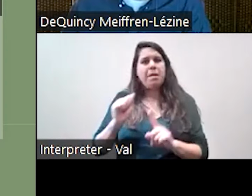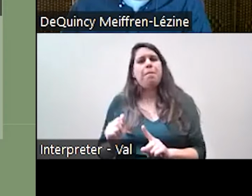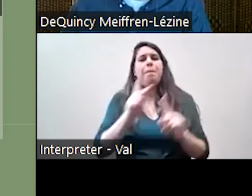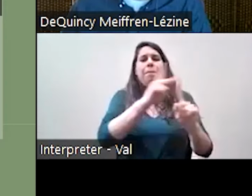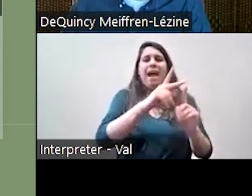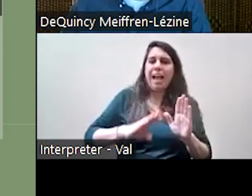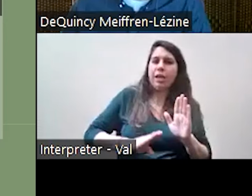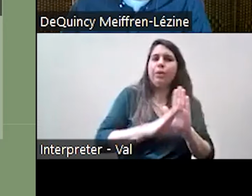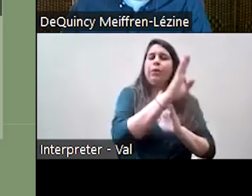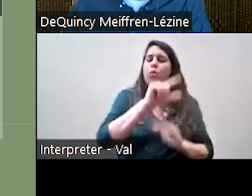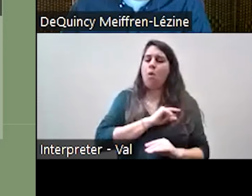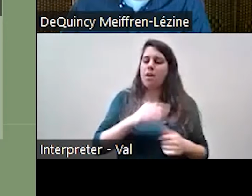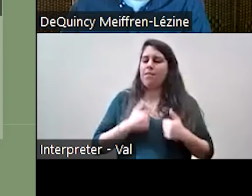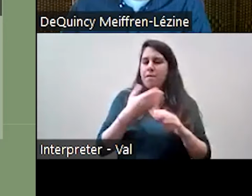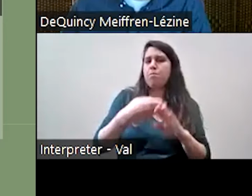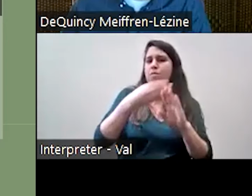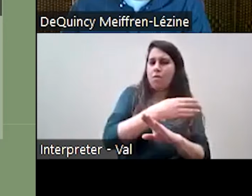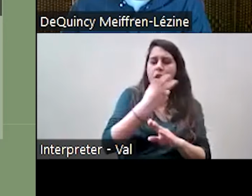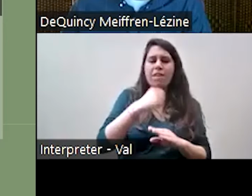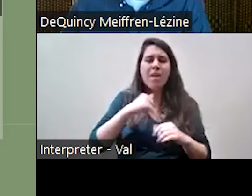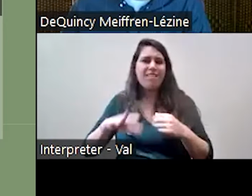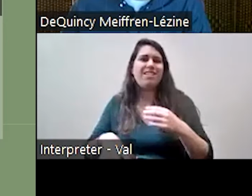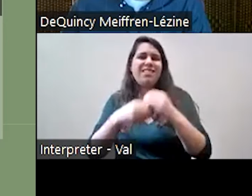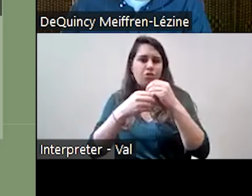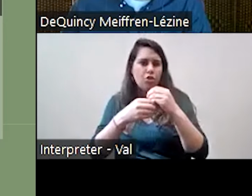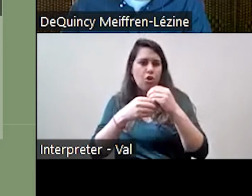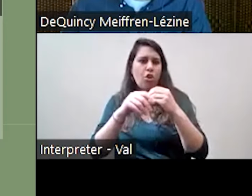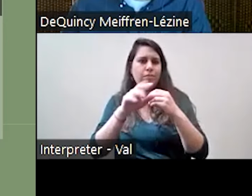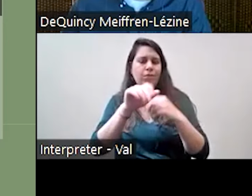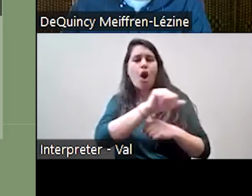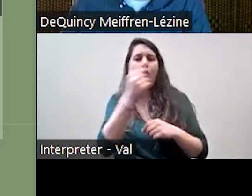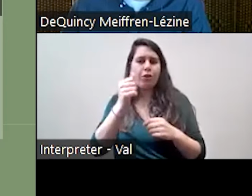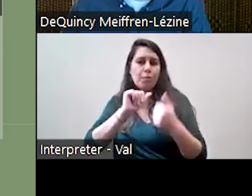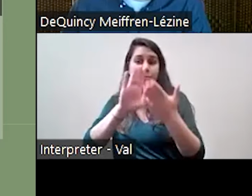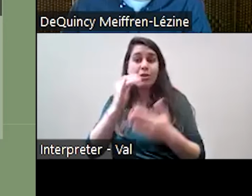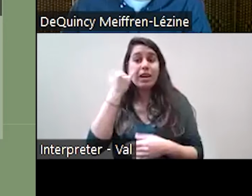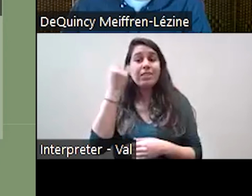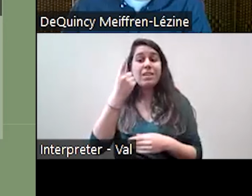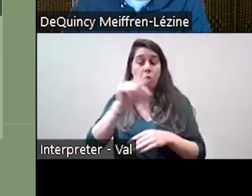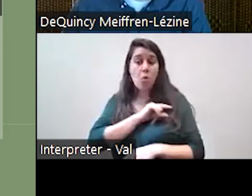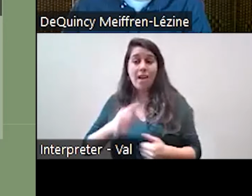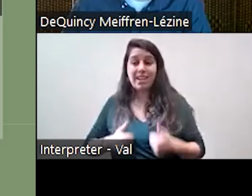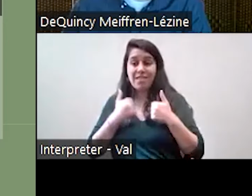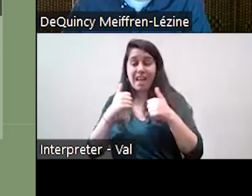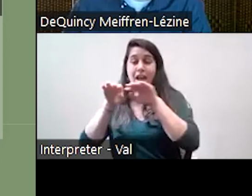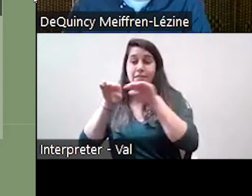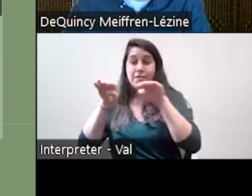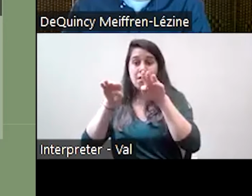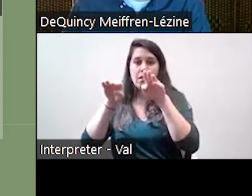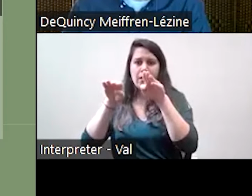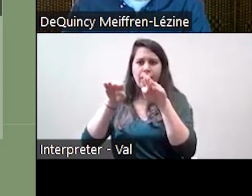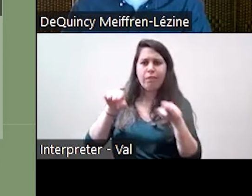this additional trajectory where somebody has dropped down their quality of life, kind of heading